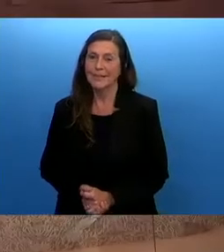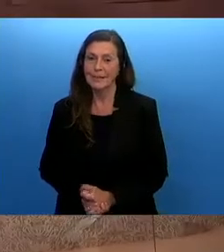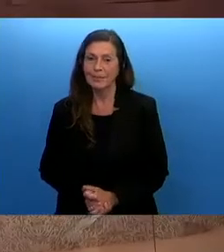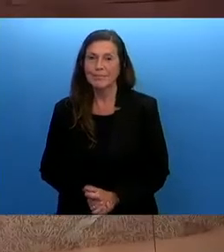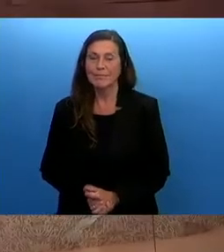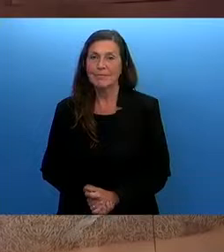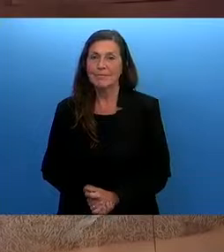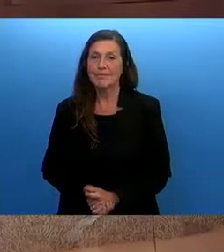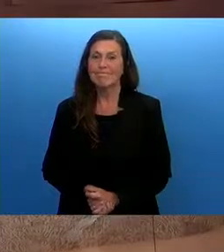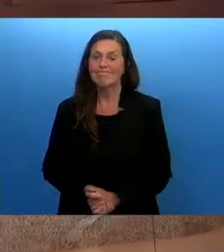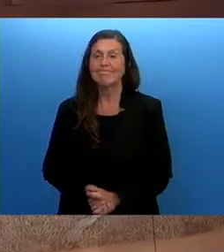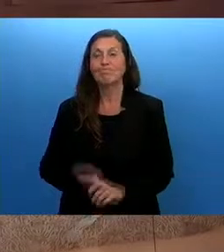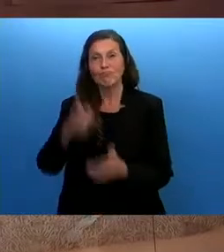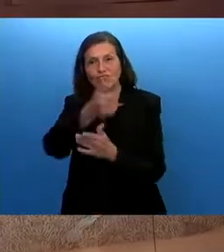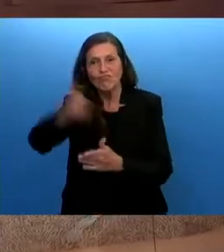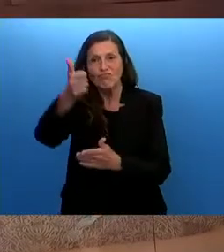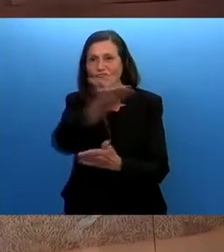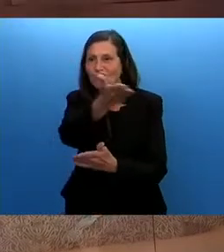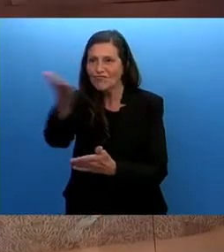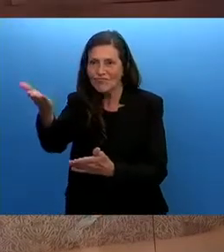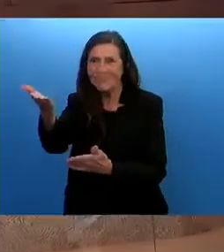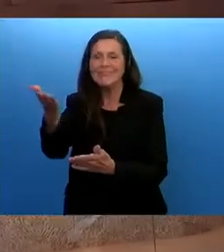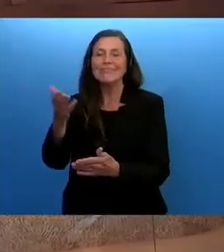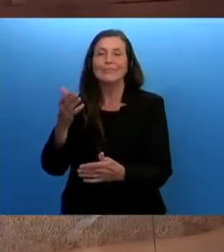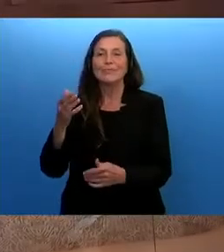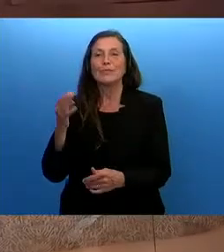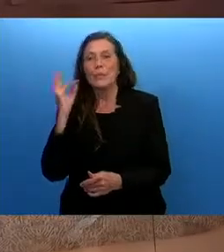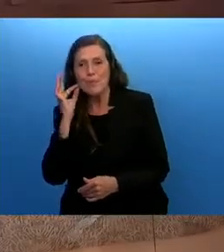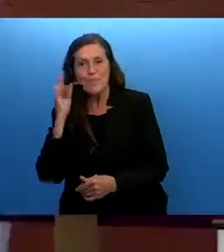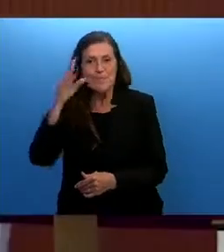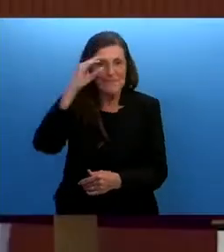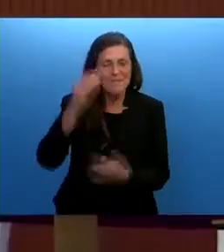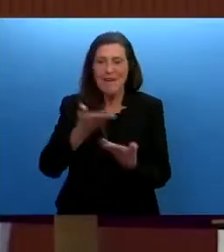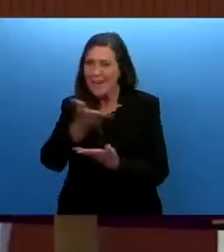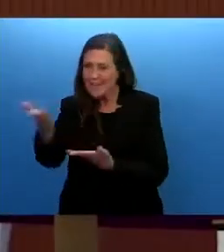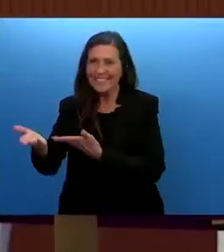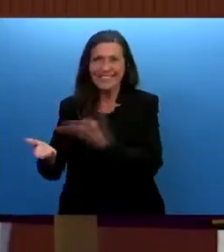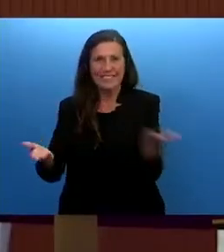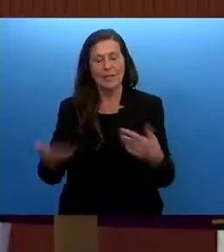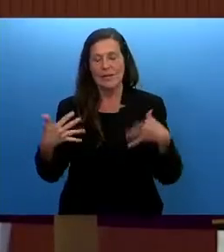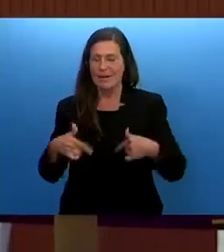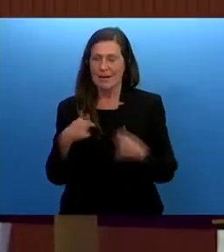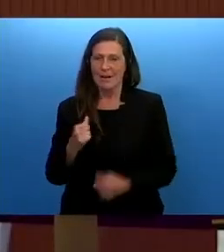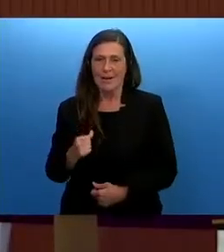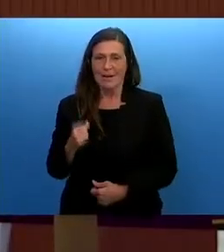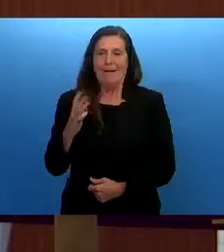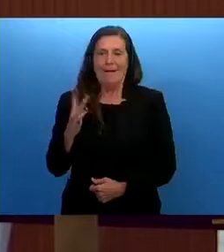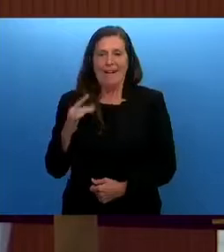Excellencies, ladies and gentlemen, it is really an honor to be part of this important event